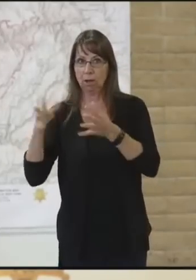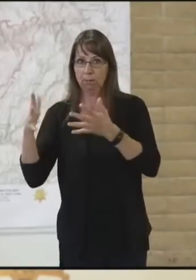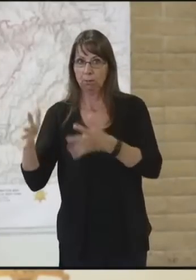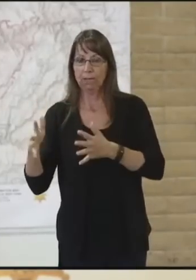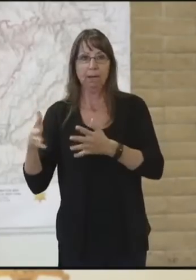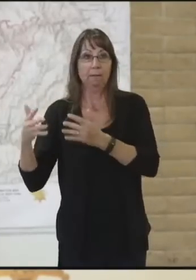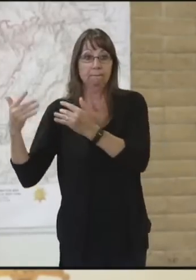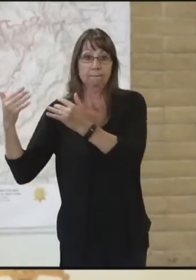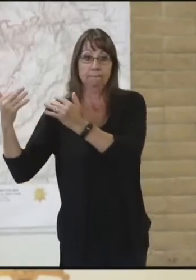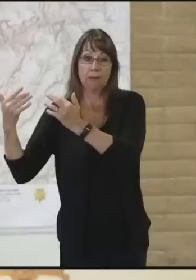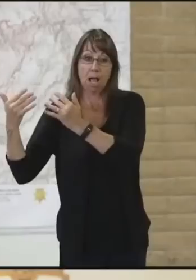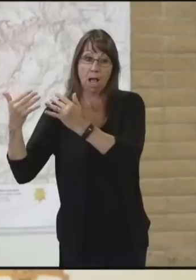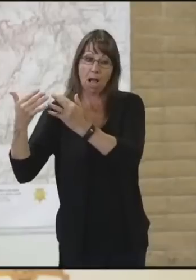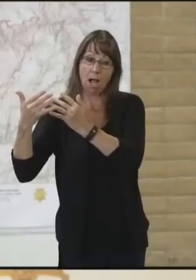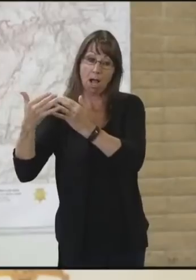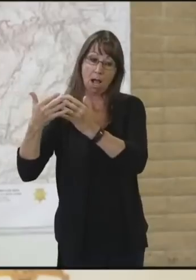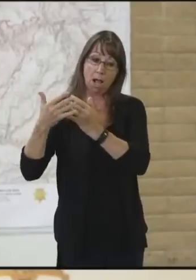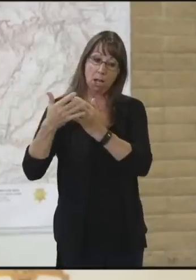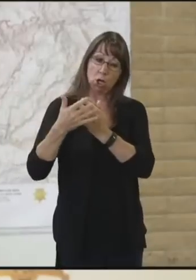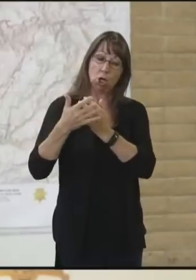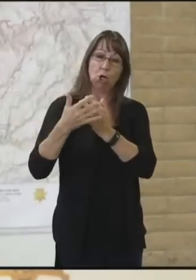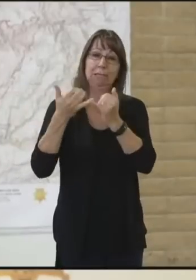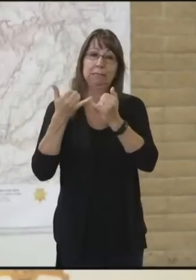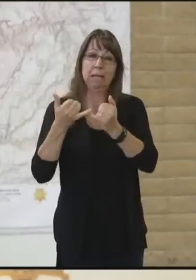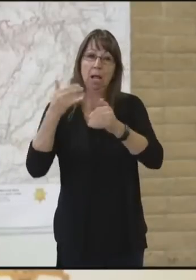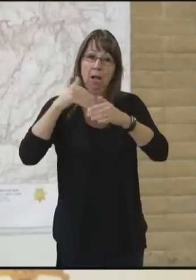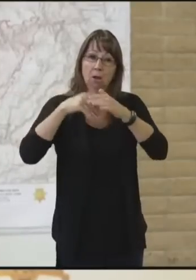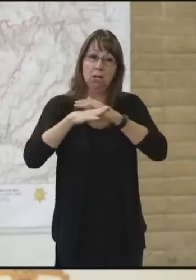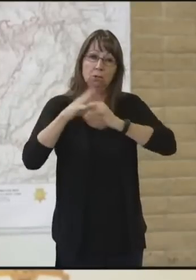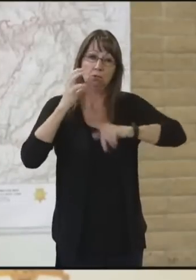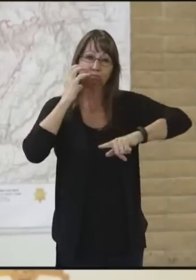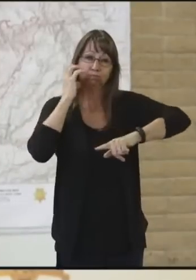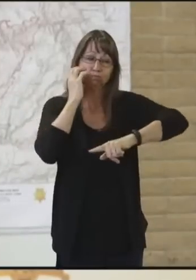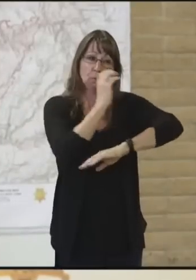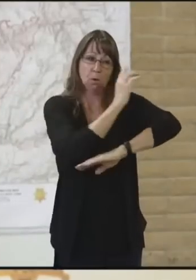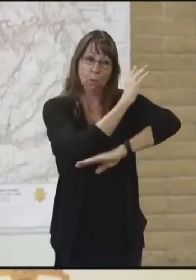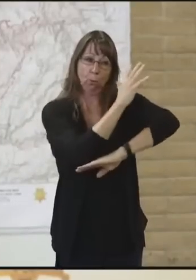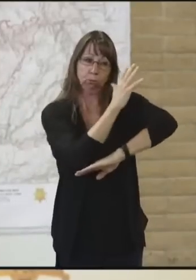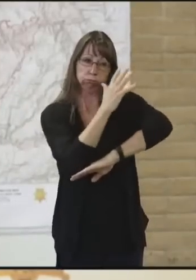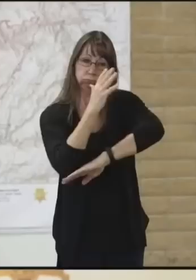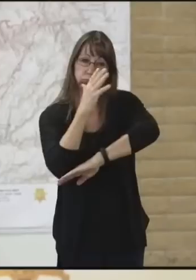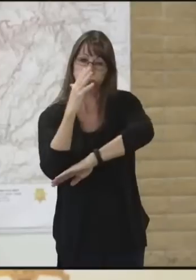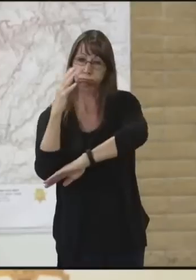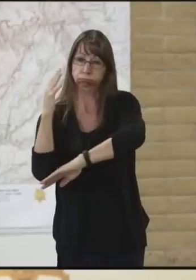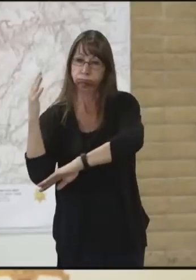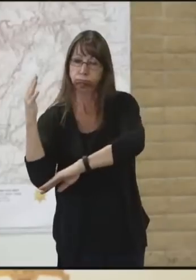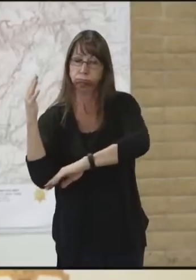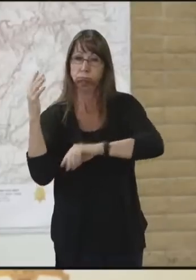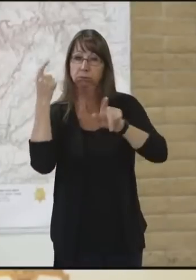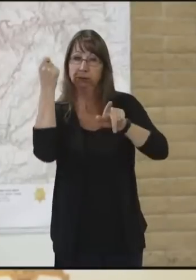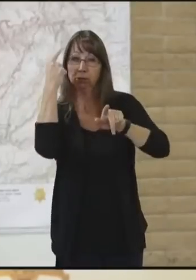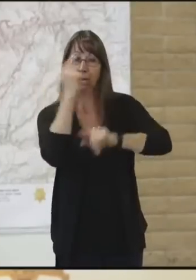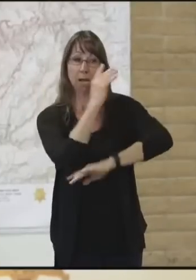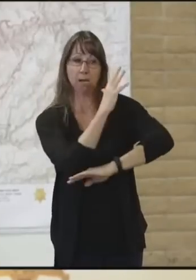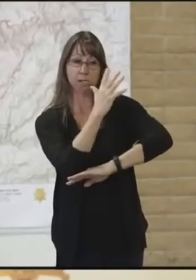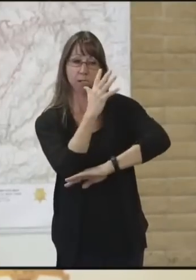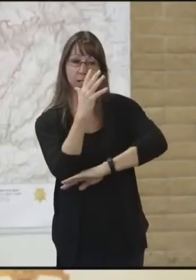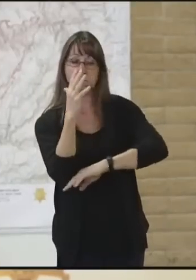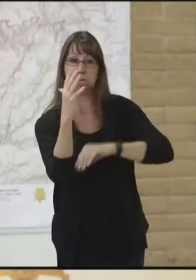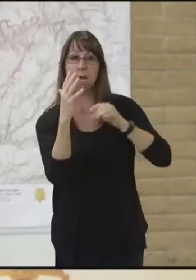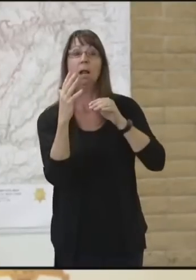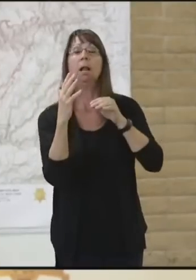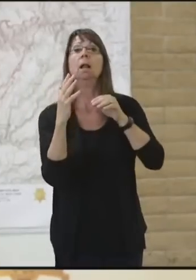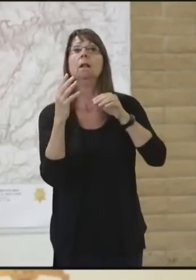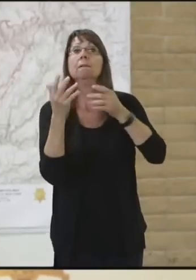run through the crowns of timber. This is a fire that is impossible to fight